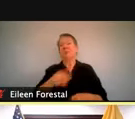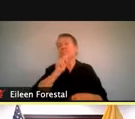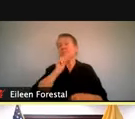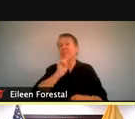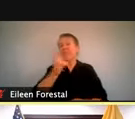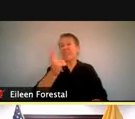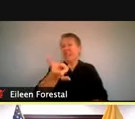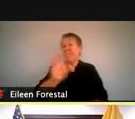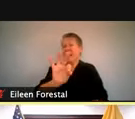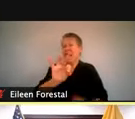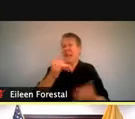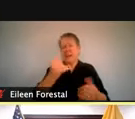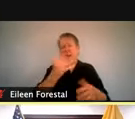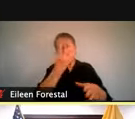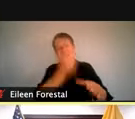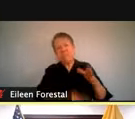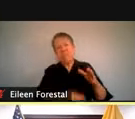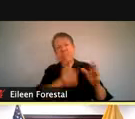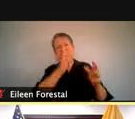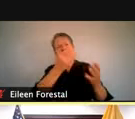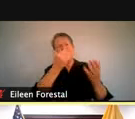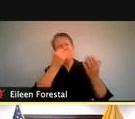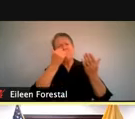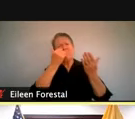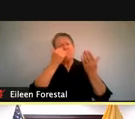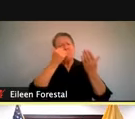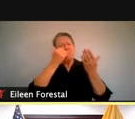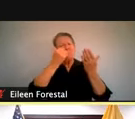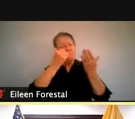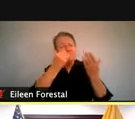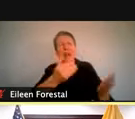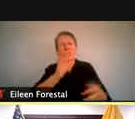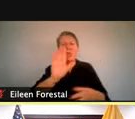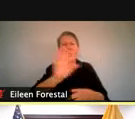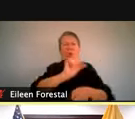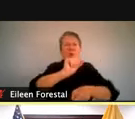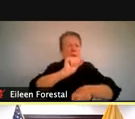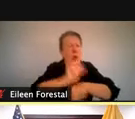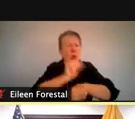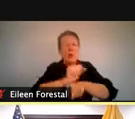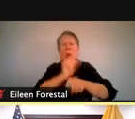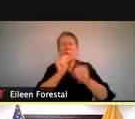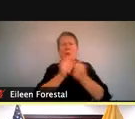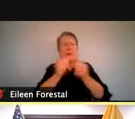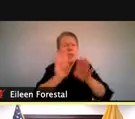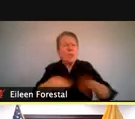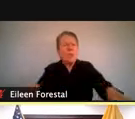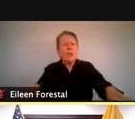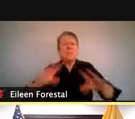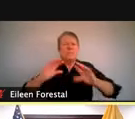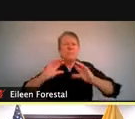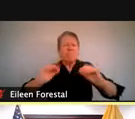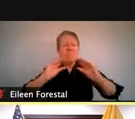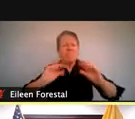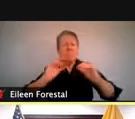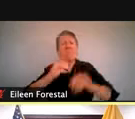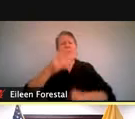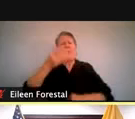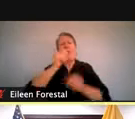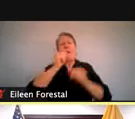you, Issy, for your years of dedication to the students in your classroom. May God bless and watch over you and all who you have left